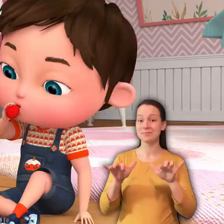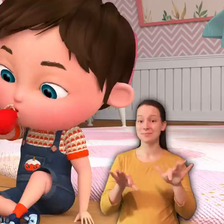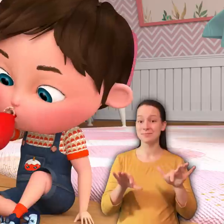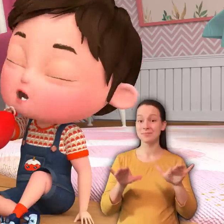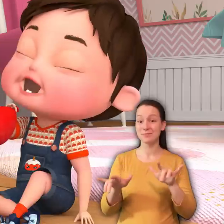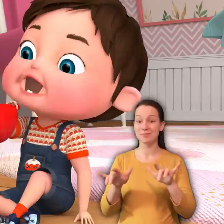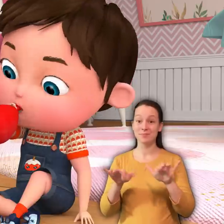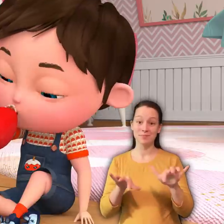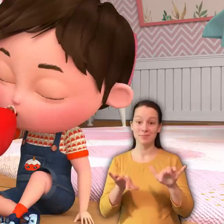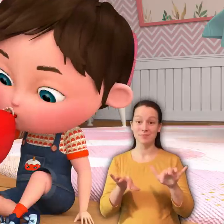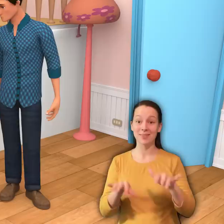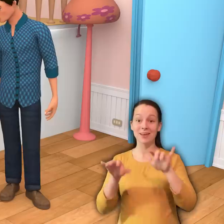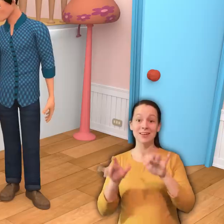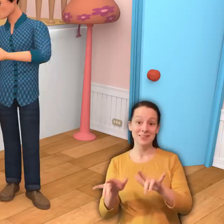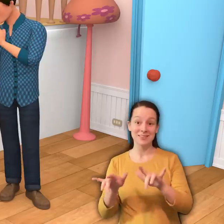foreign